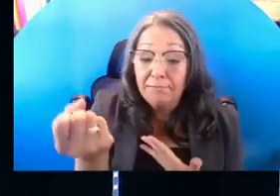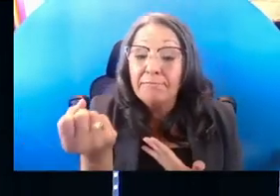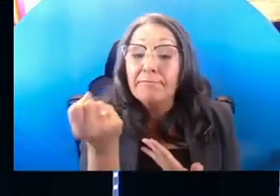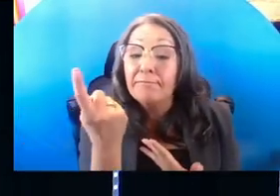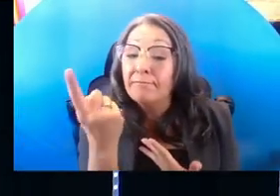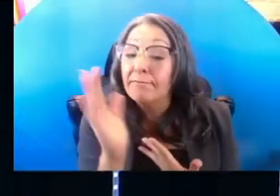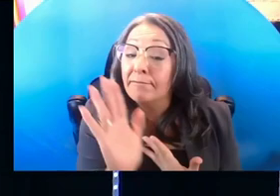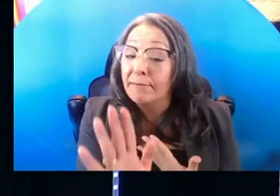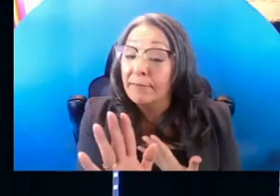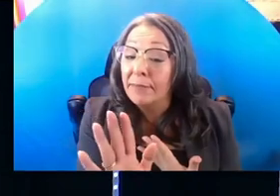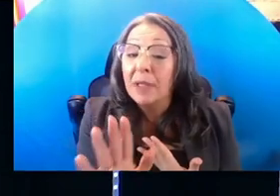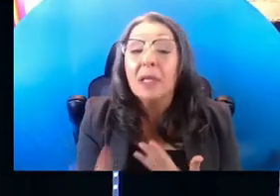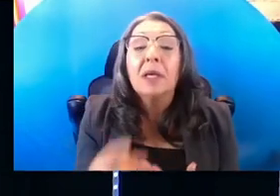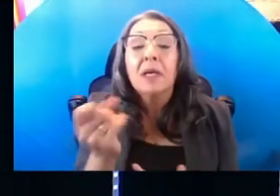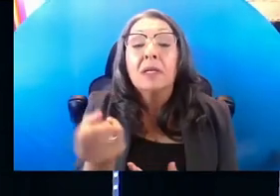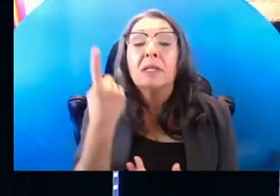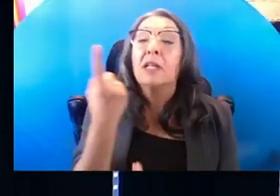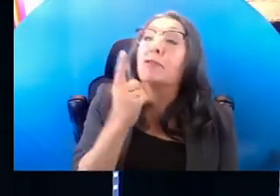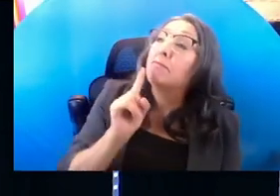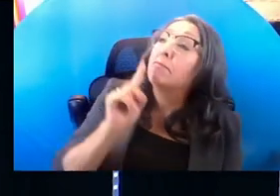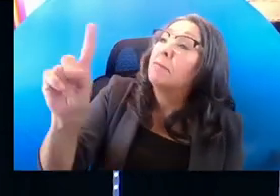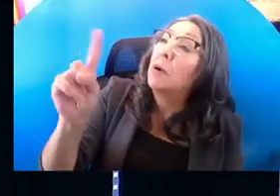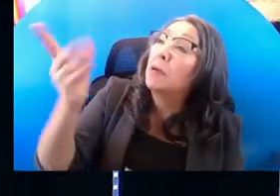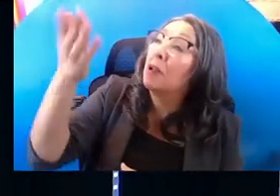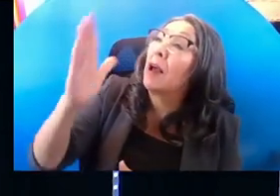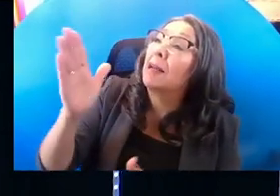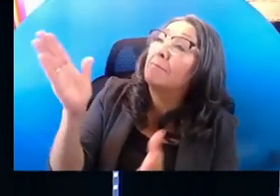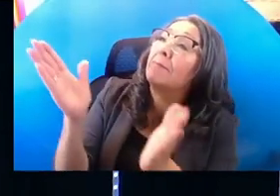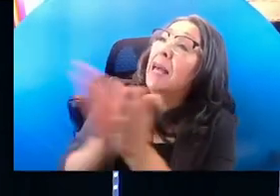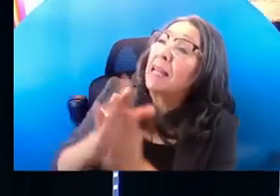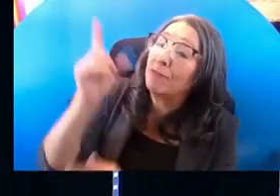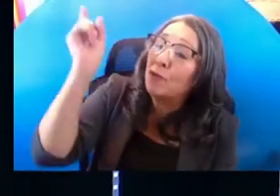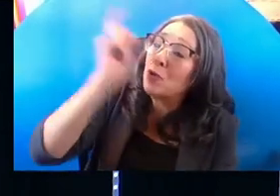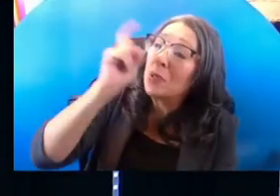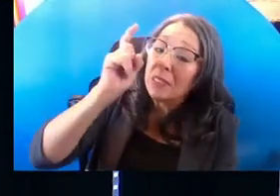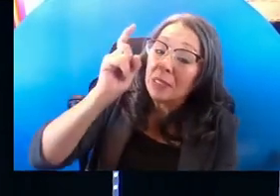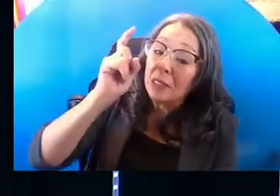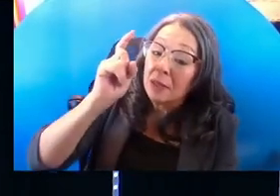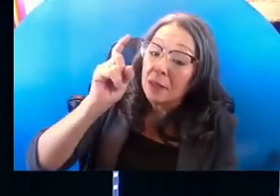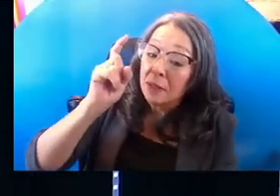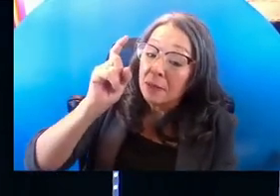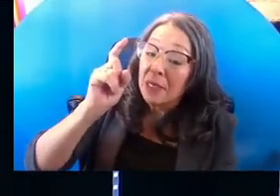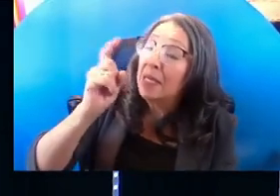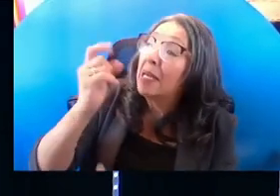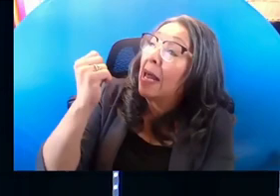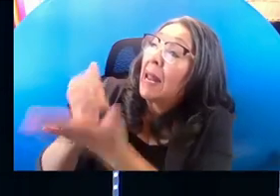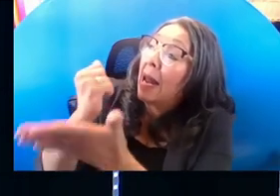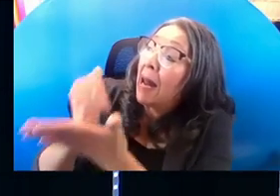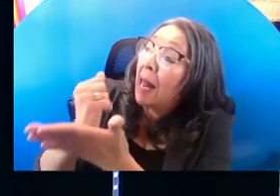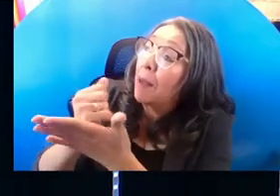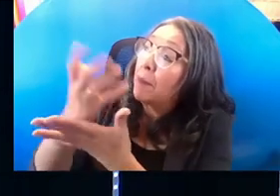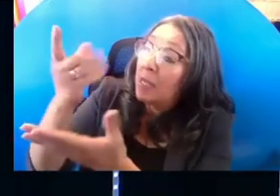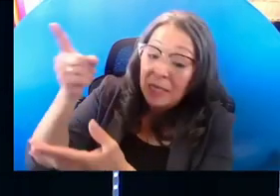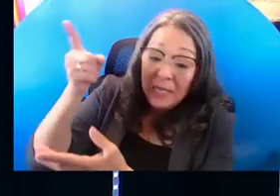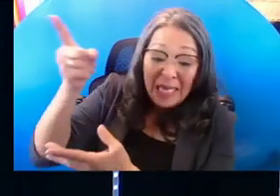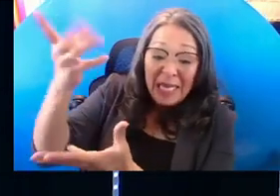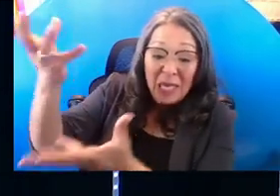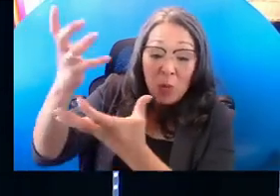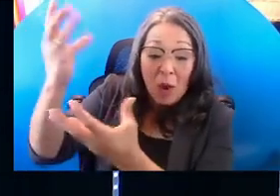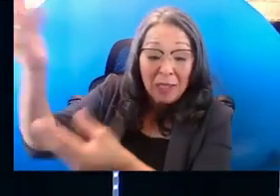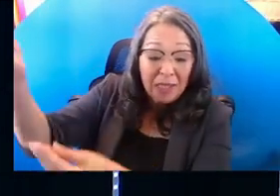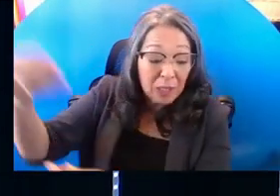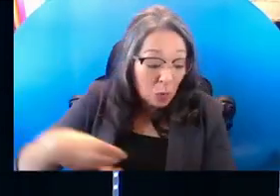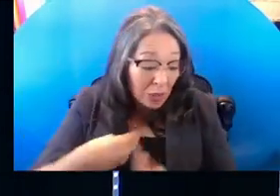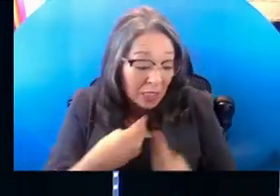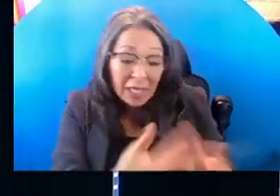But when you go to God and you ask for that wisdom that he wants to freely give, when you ask for his help that he wants to offer to you, just give it to you,